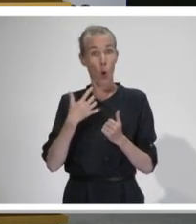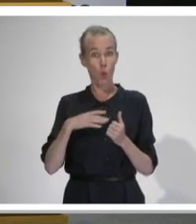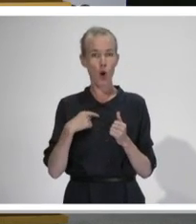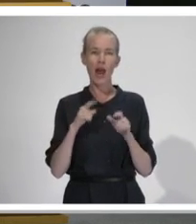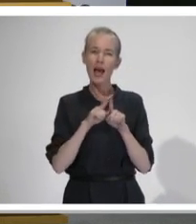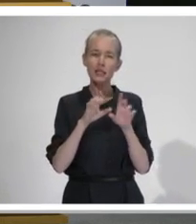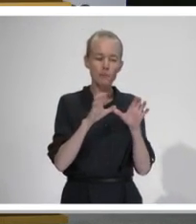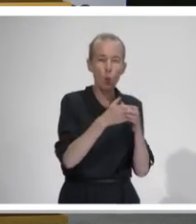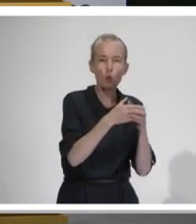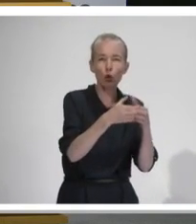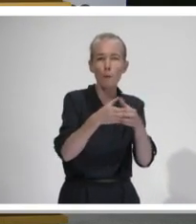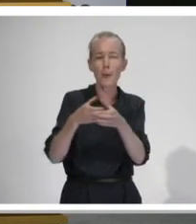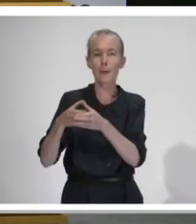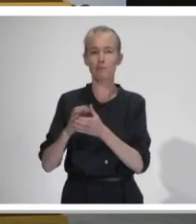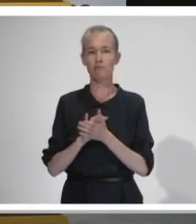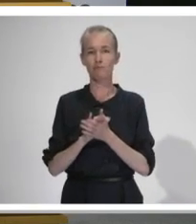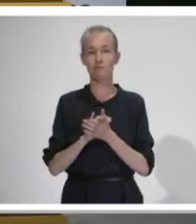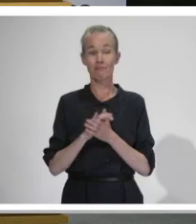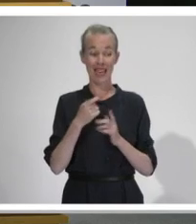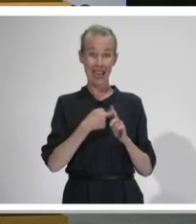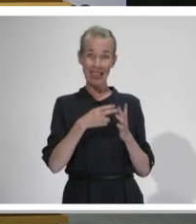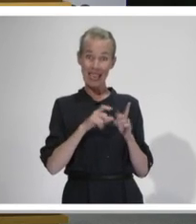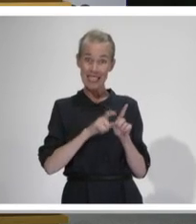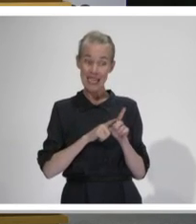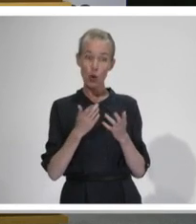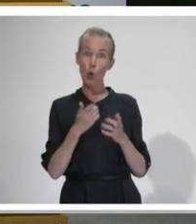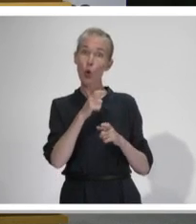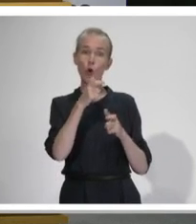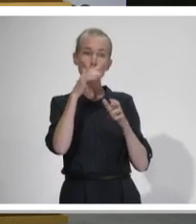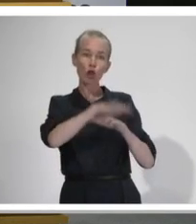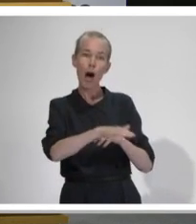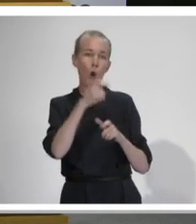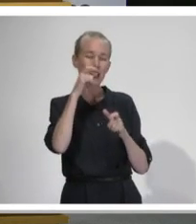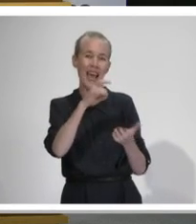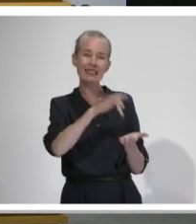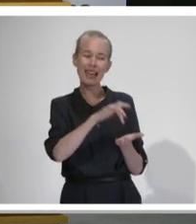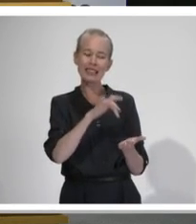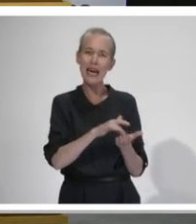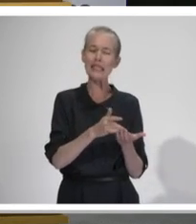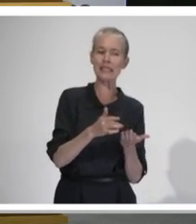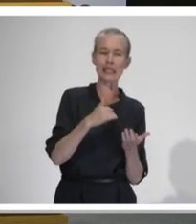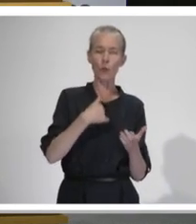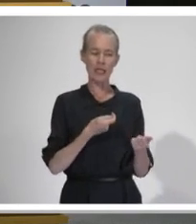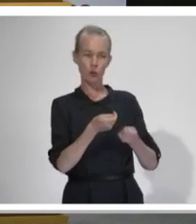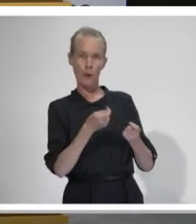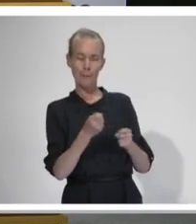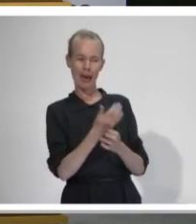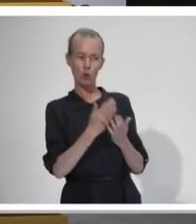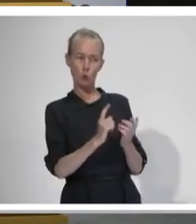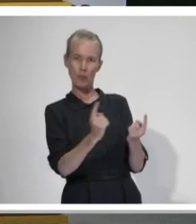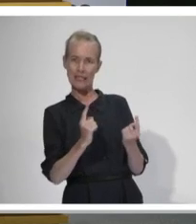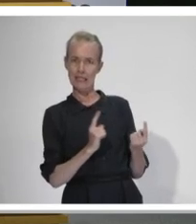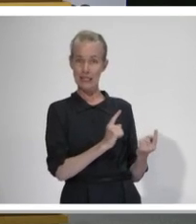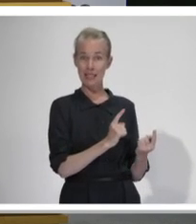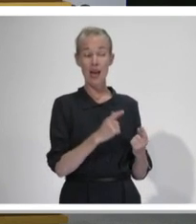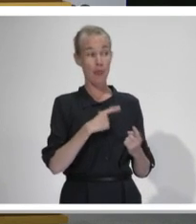particular things that need to be borne in mind in terms of the way that toddlers will interact with one another. That's why the Ministry of Health and the